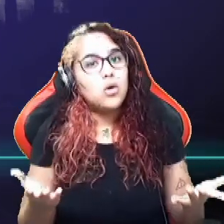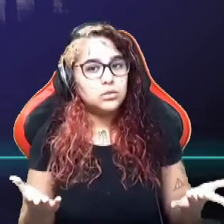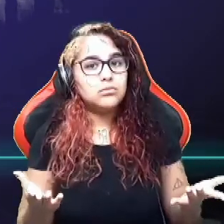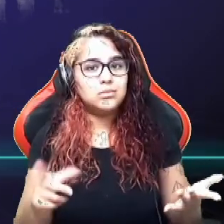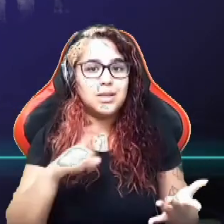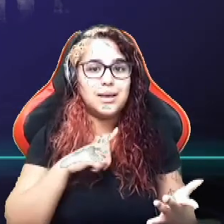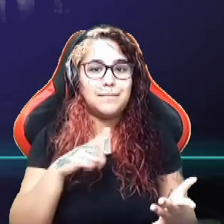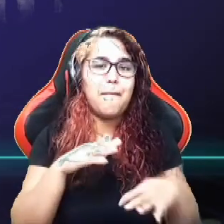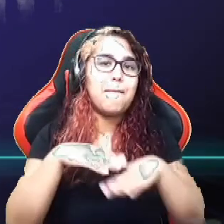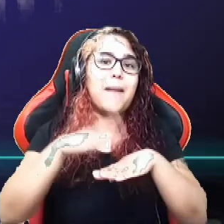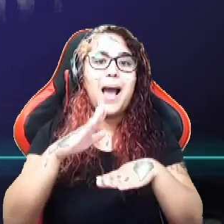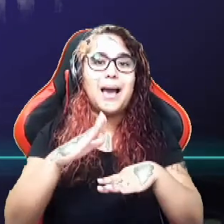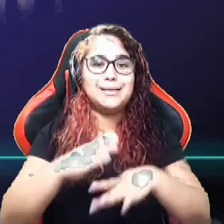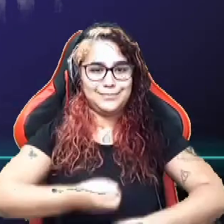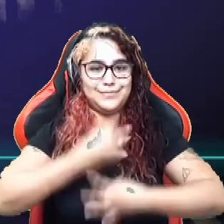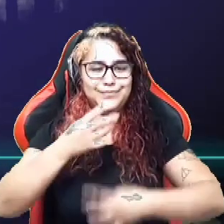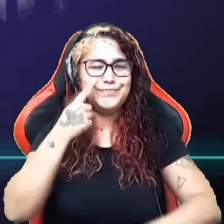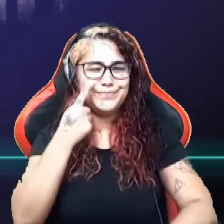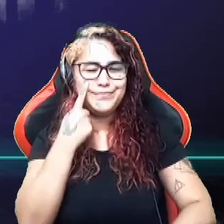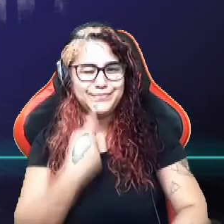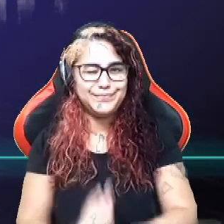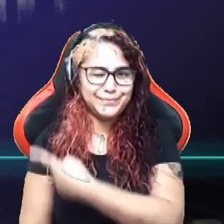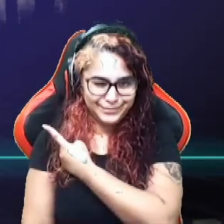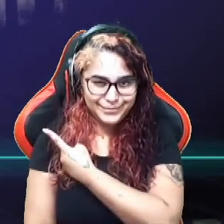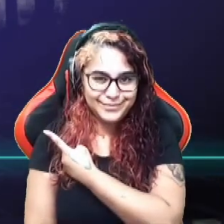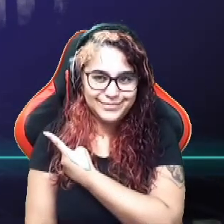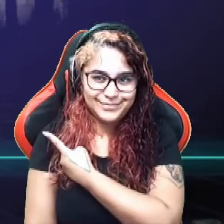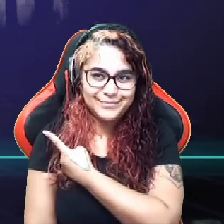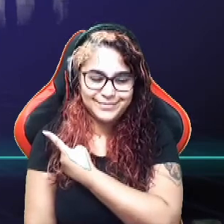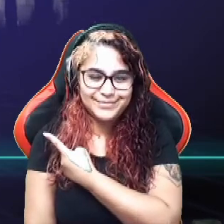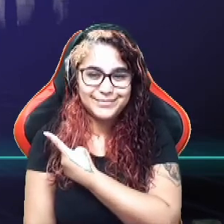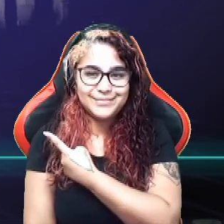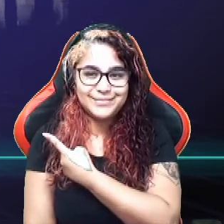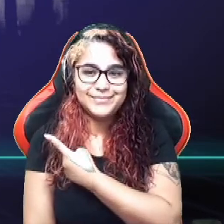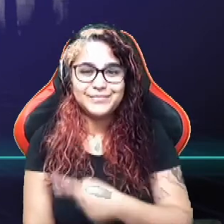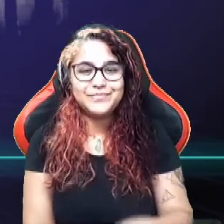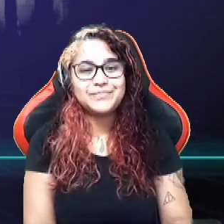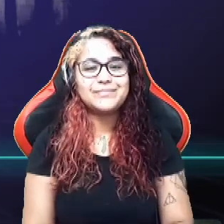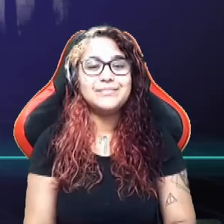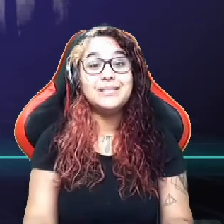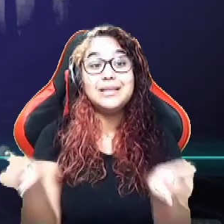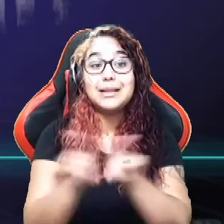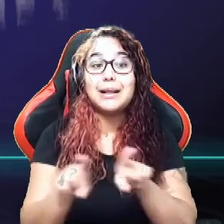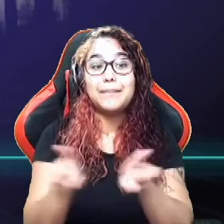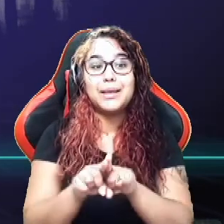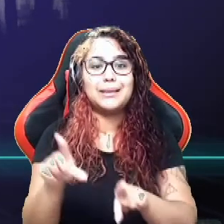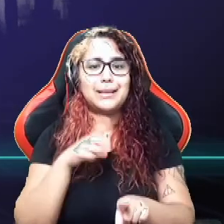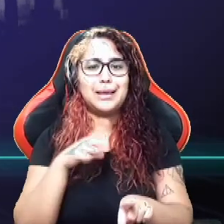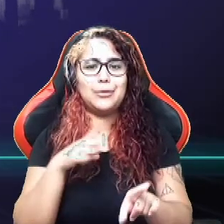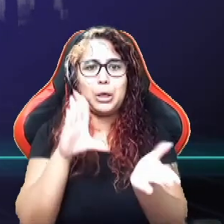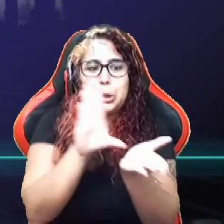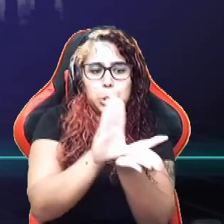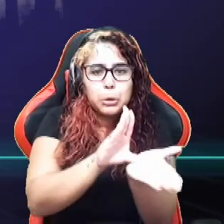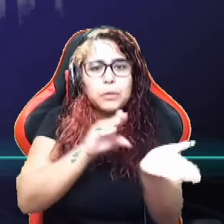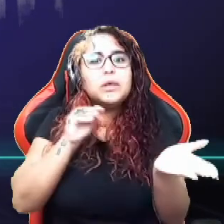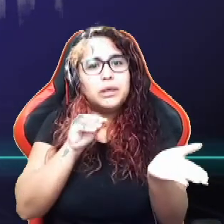Us. Some artistic reproductions in the real world gaming culture.